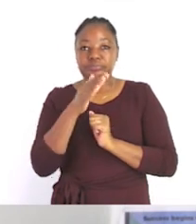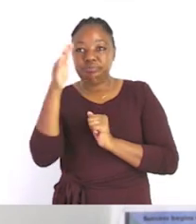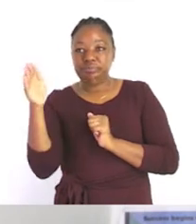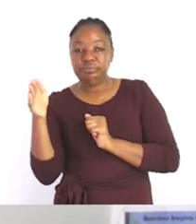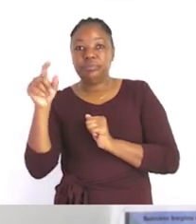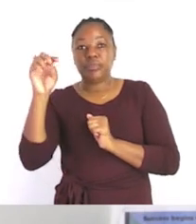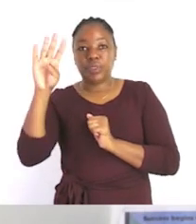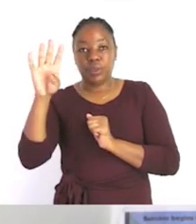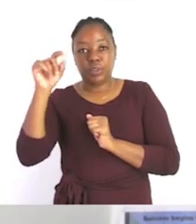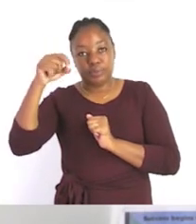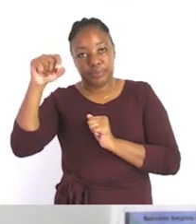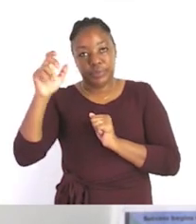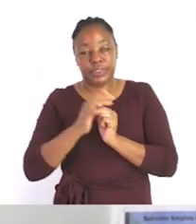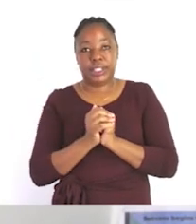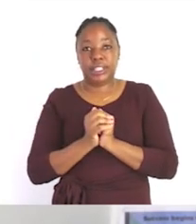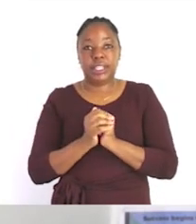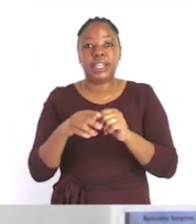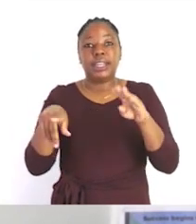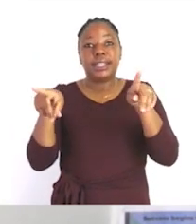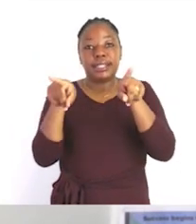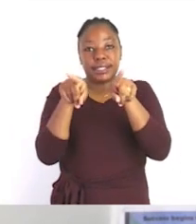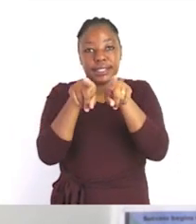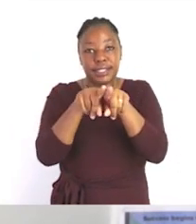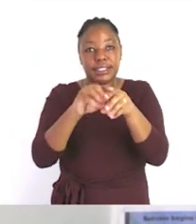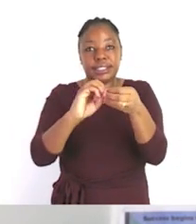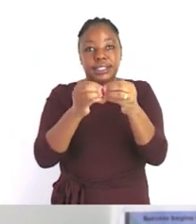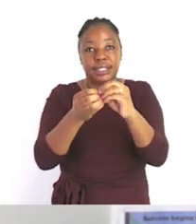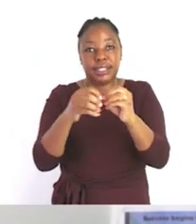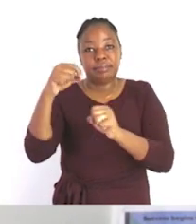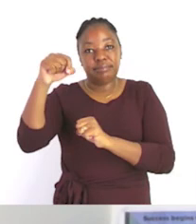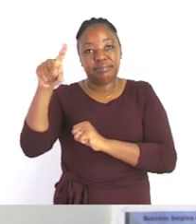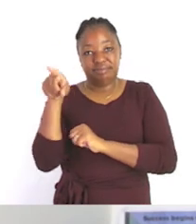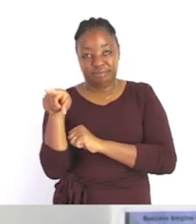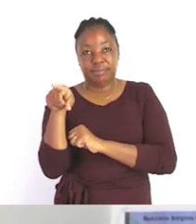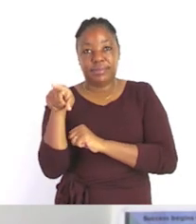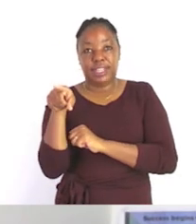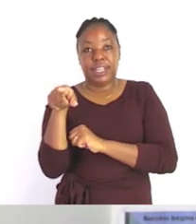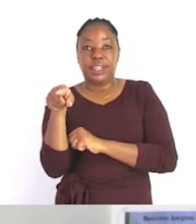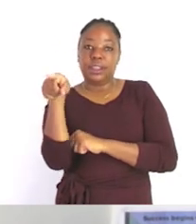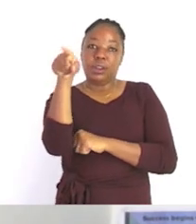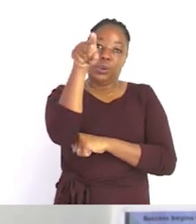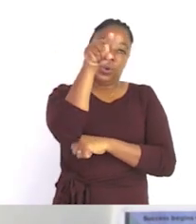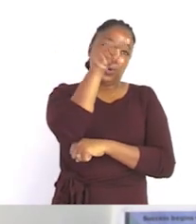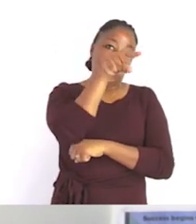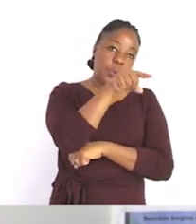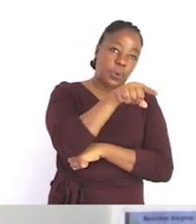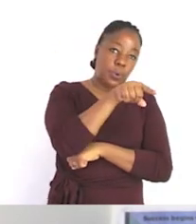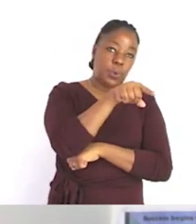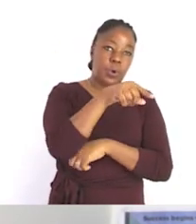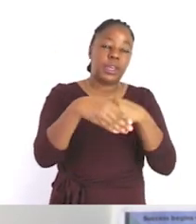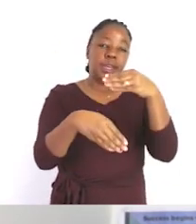Now remember, I said we take that same number that we have written here and we try and